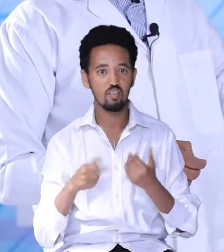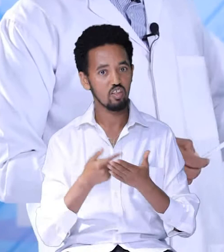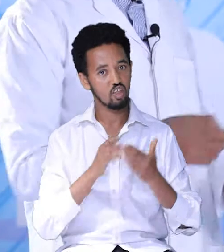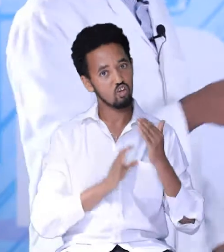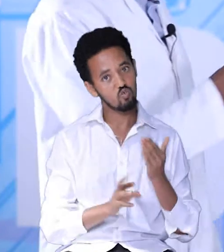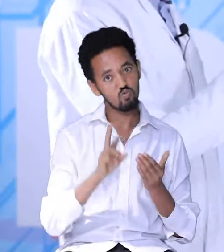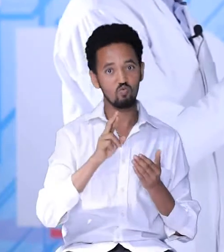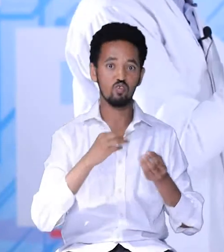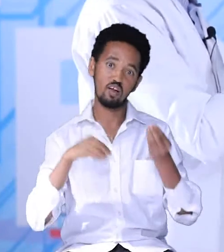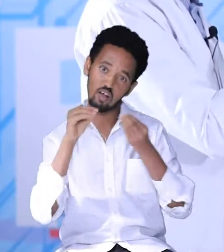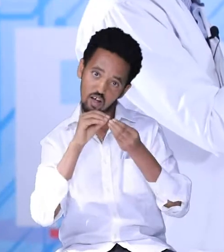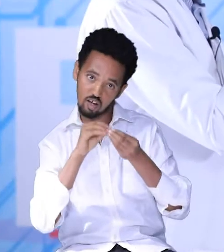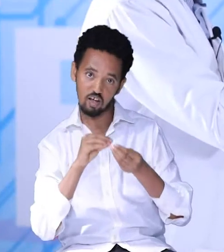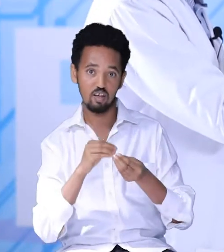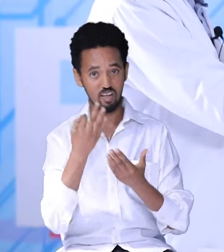rate can be calculated